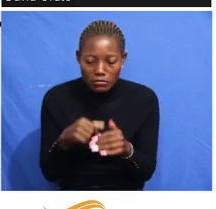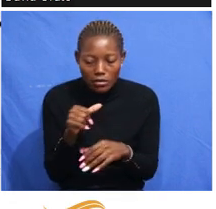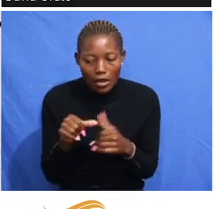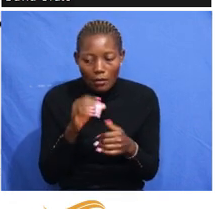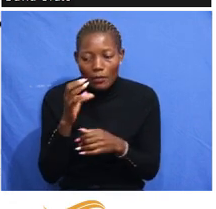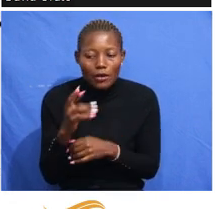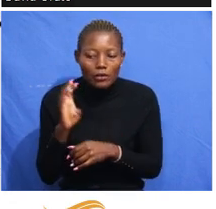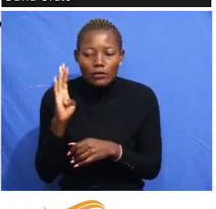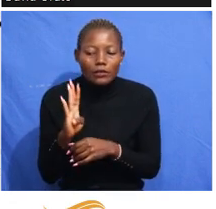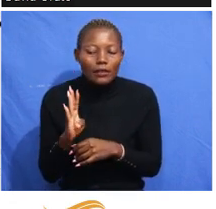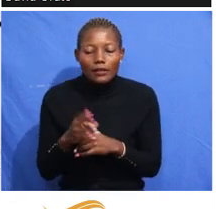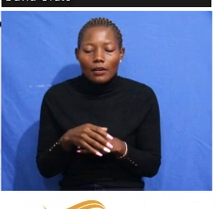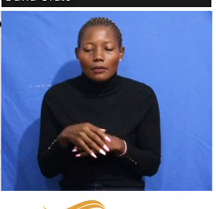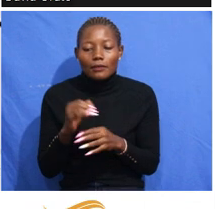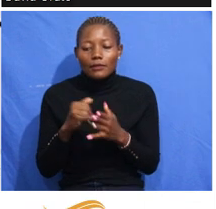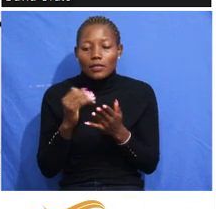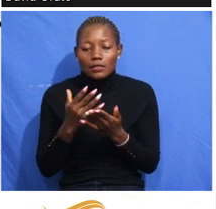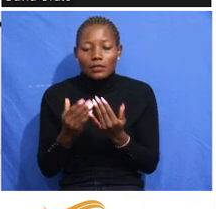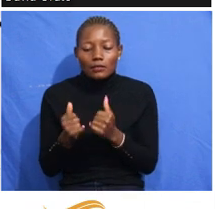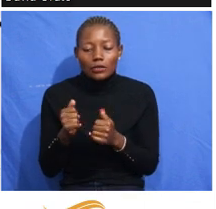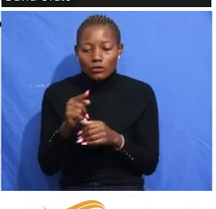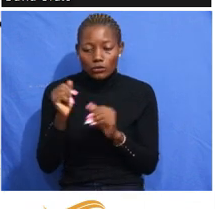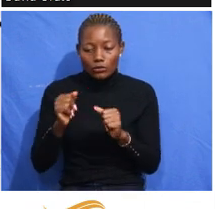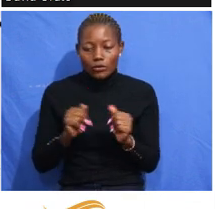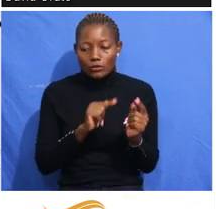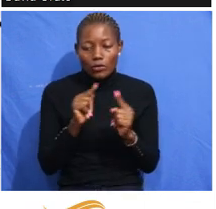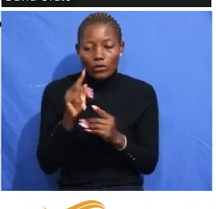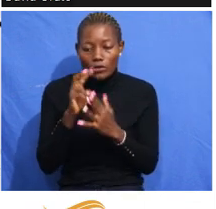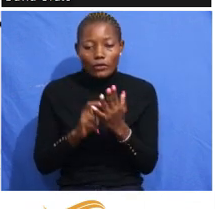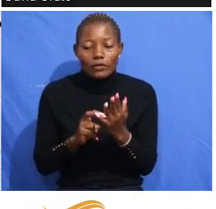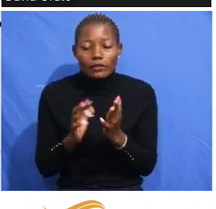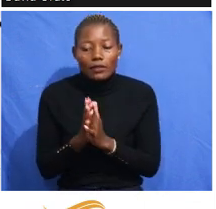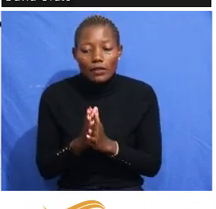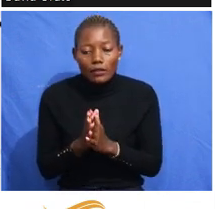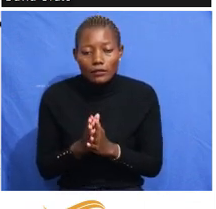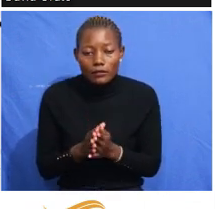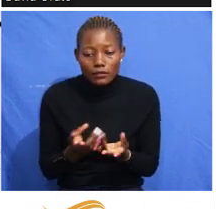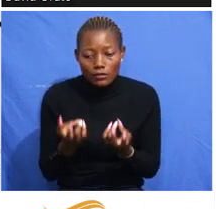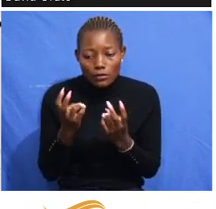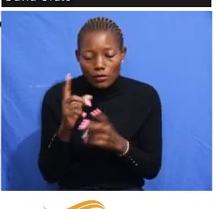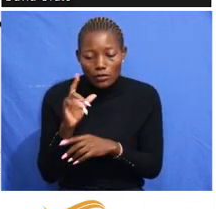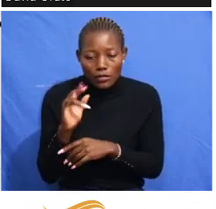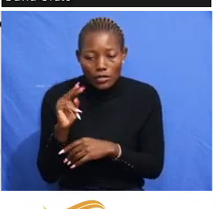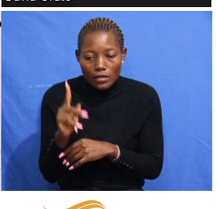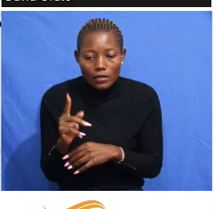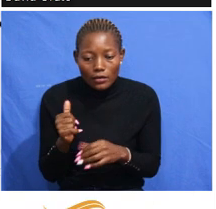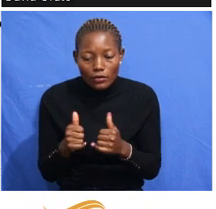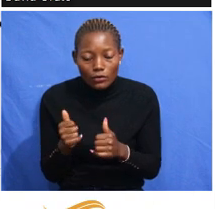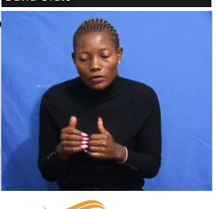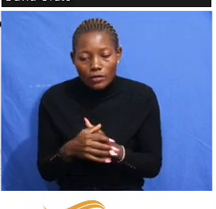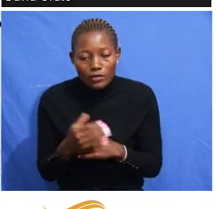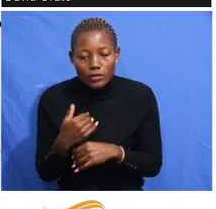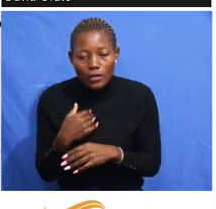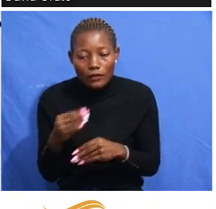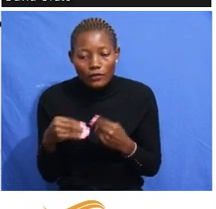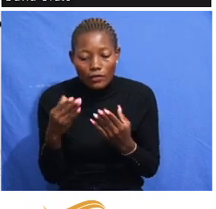cycle. It is something that you can go and read, and you can even watch the link that I have